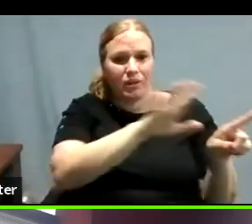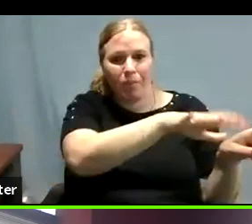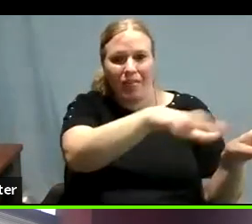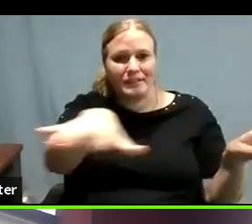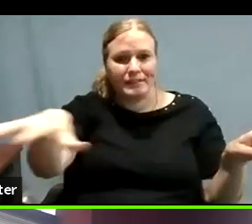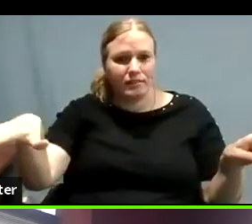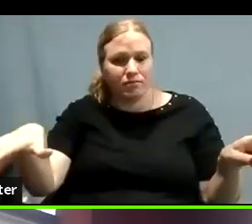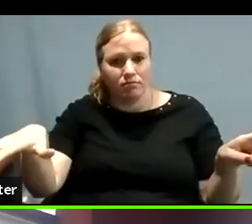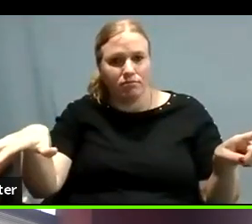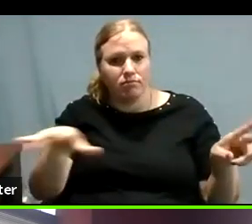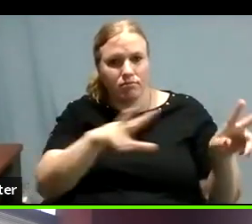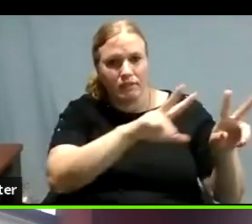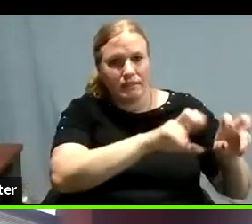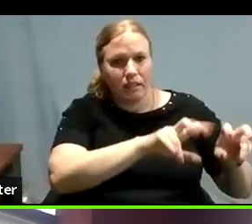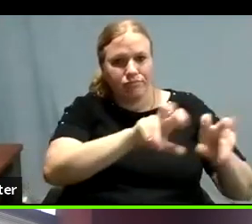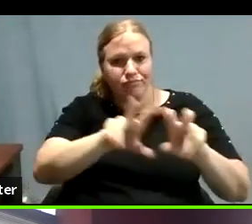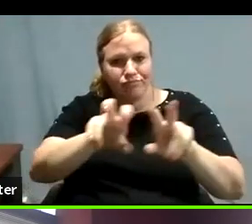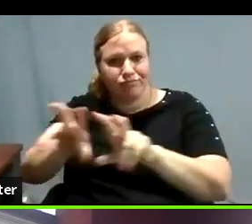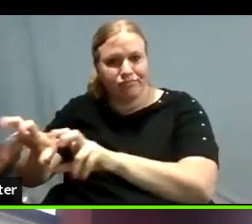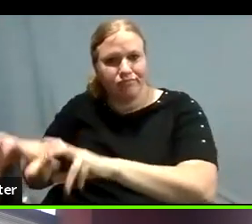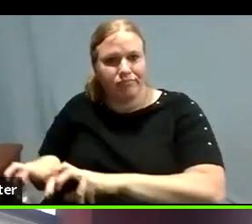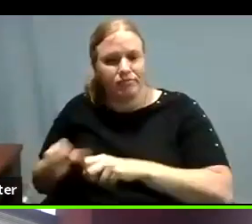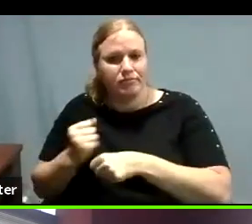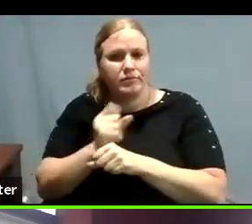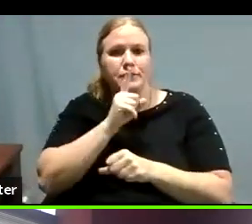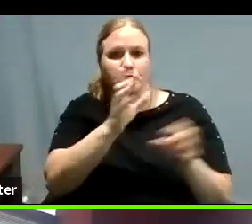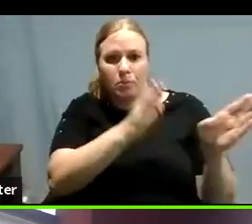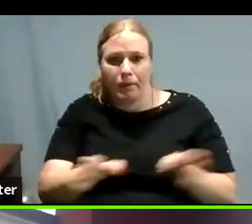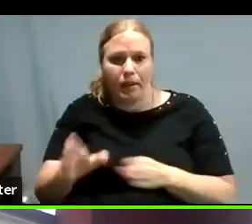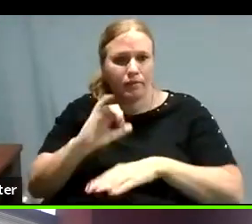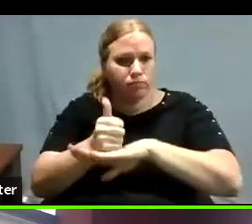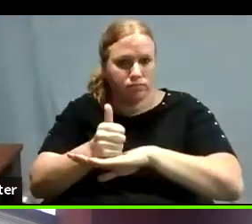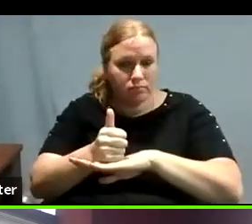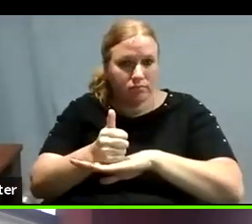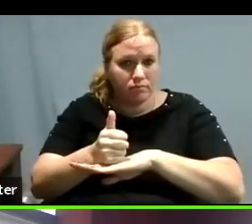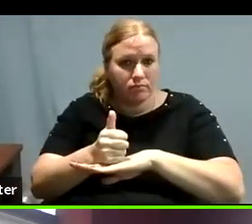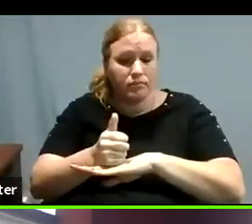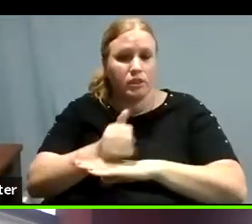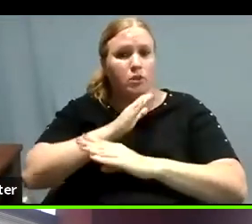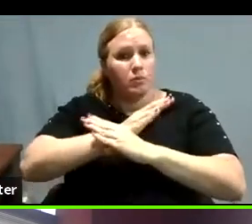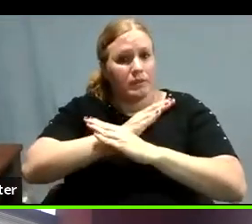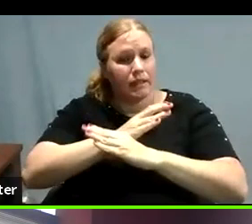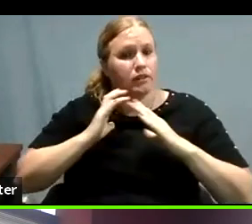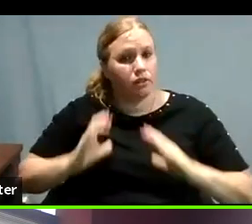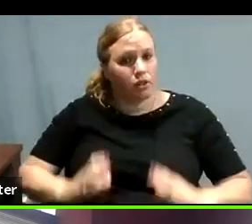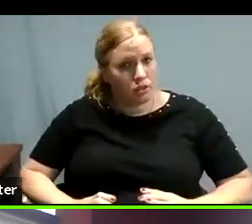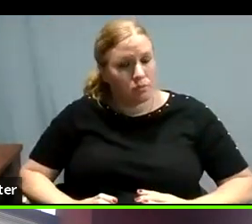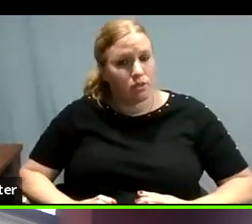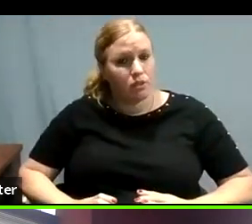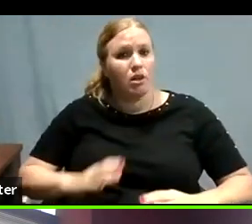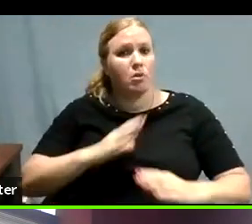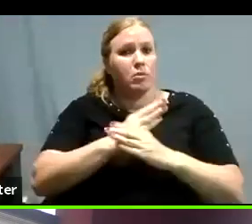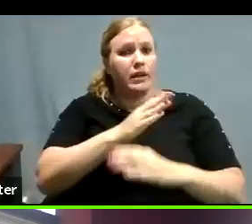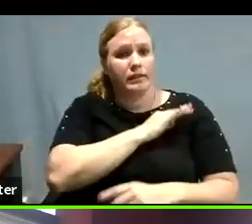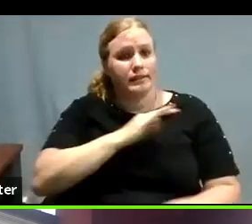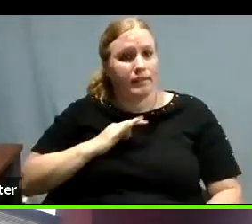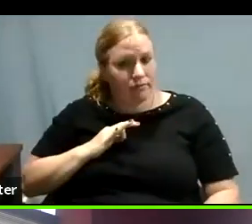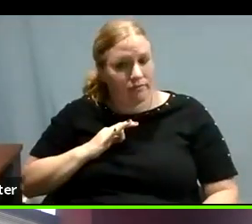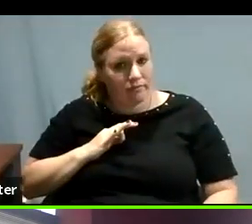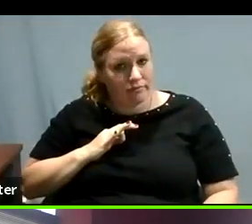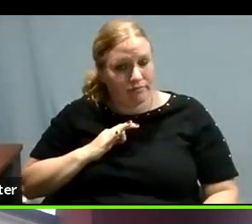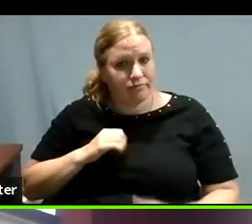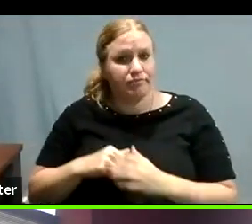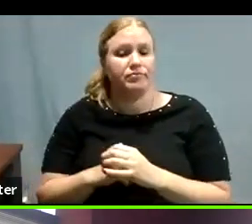assessing and ensuring that they have a plan in place to protect their customers as well as the employees that